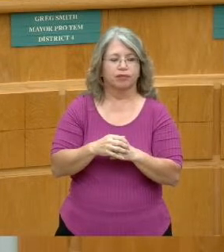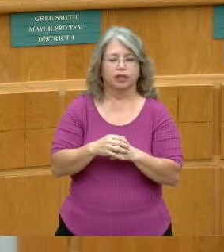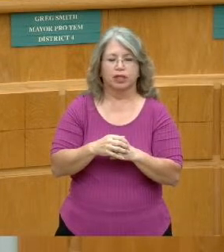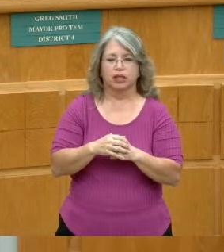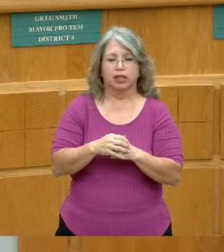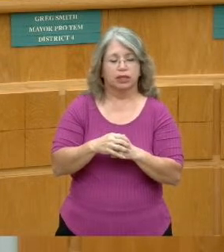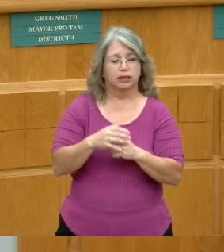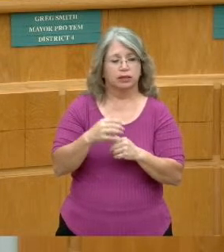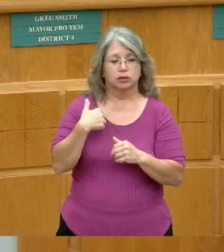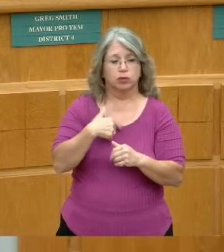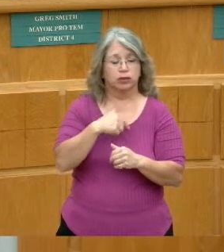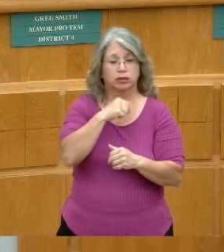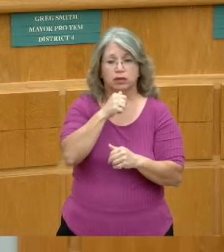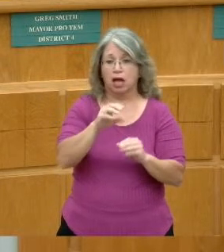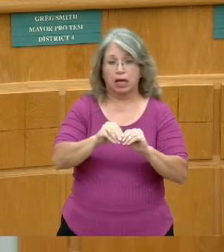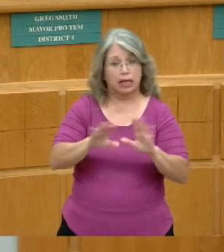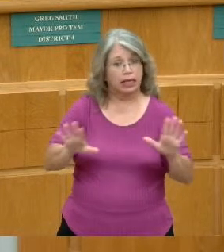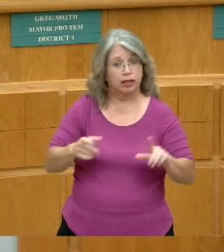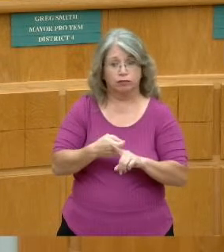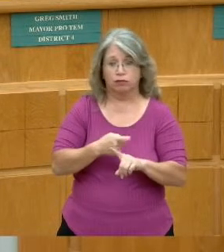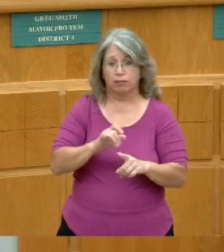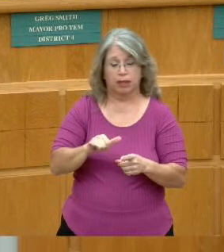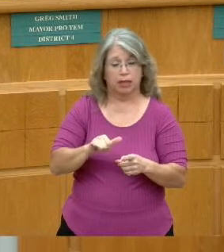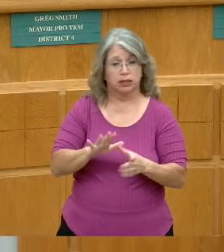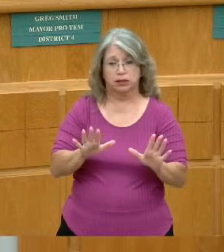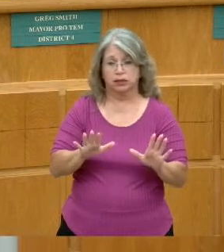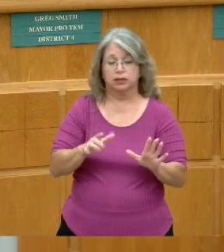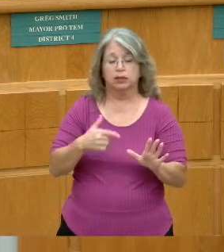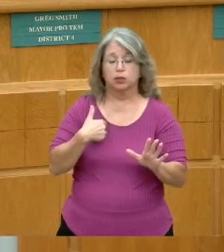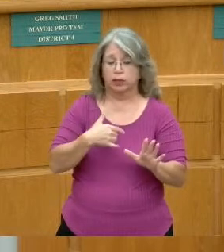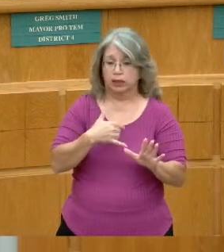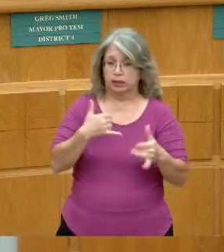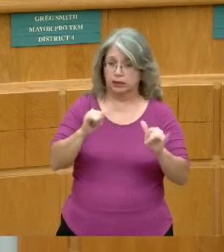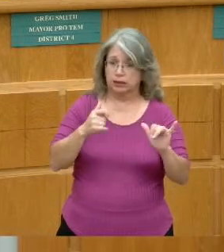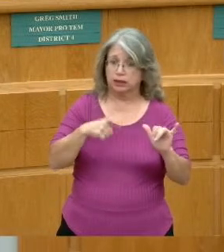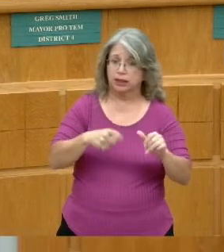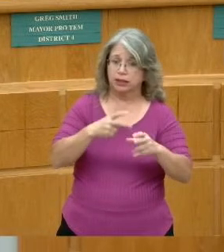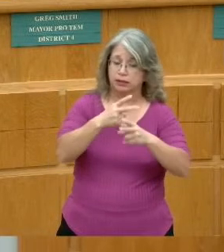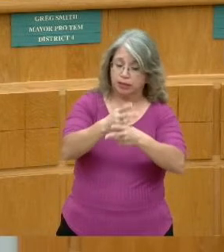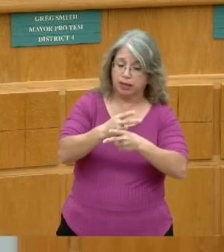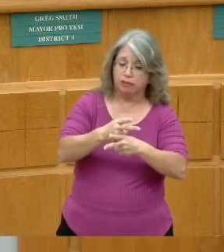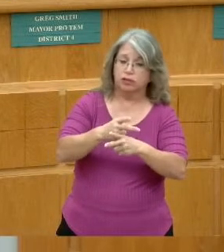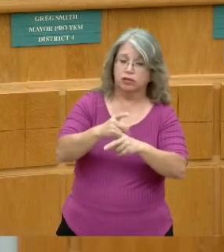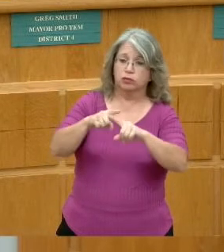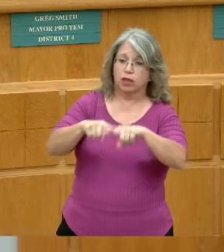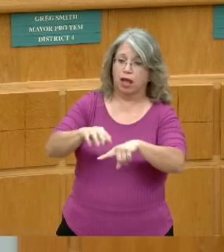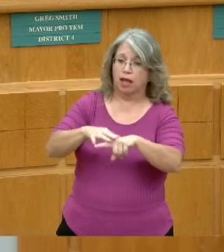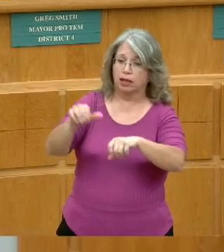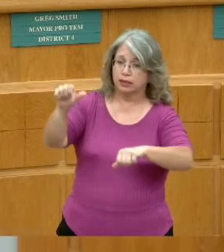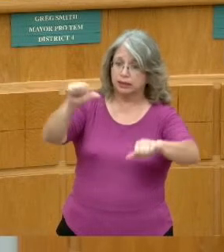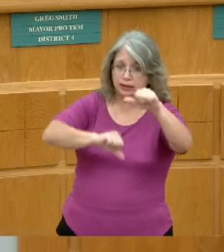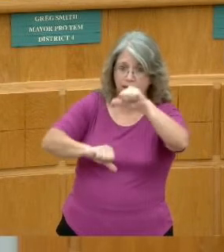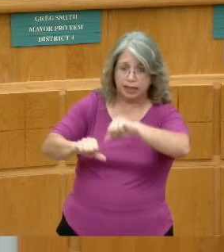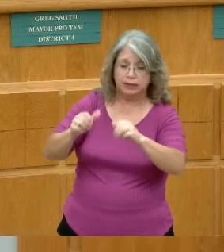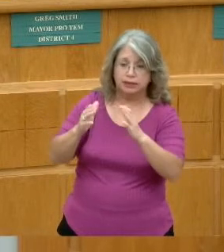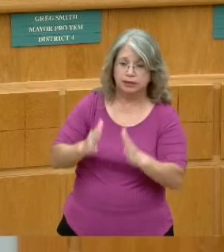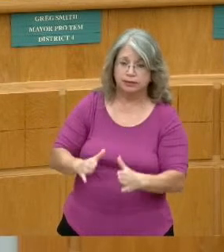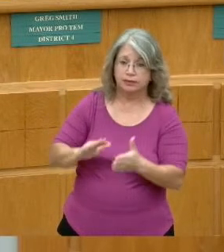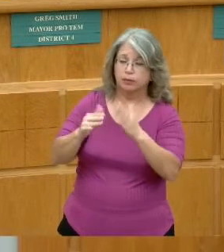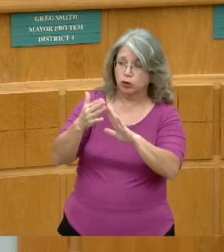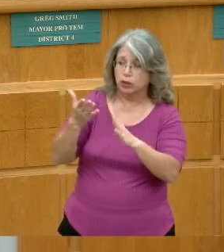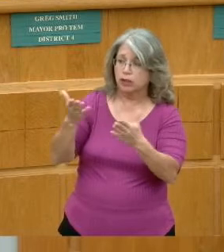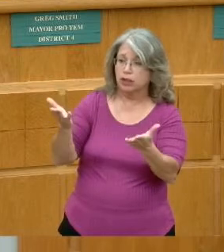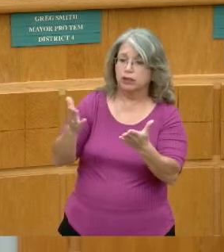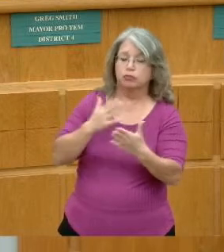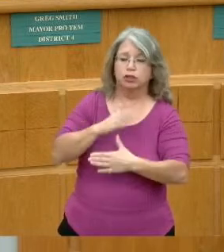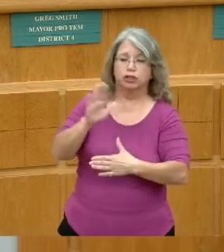the pandemic, so we want to continue to rely on the scientific and professional community out there. We appreciate the knowledge and the